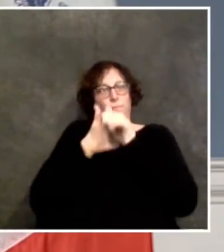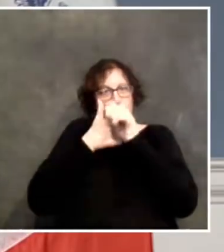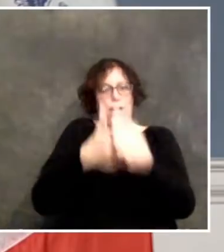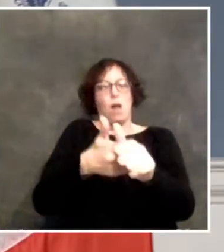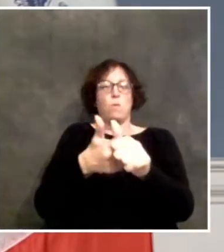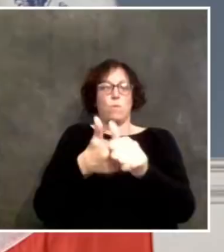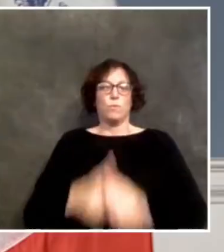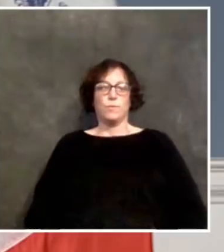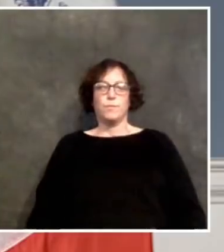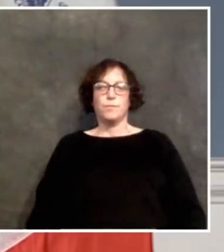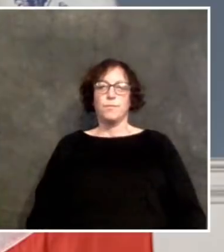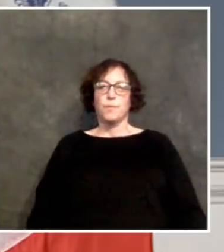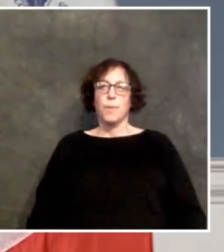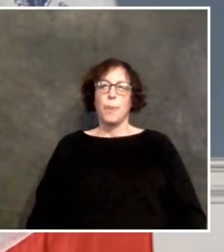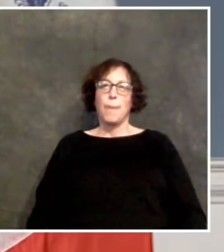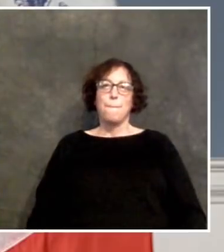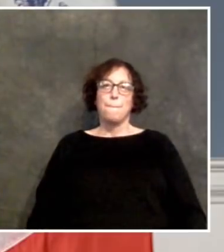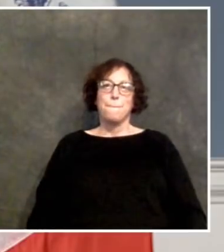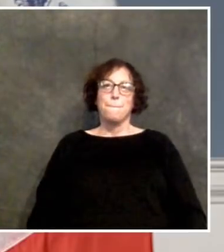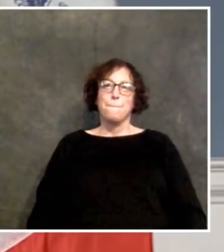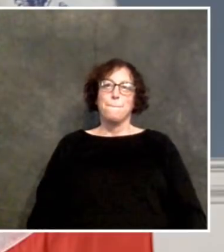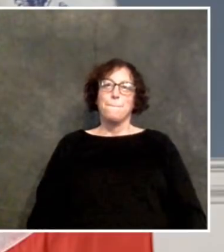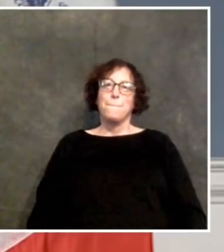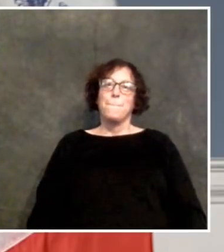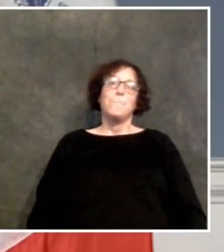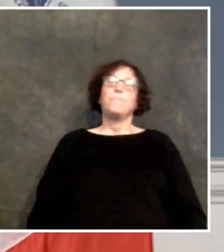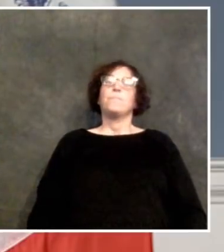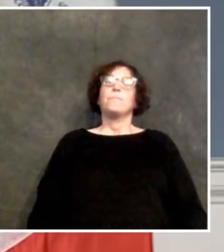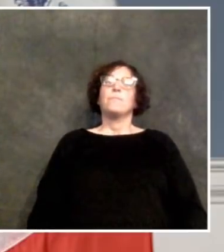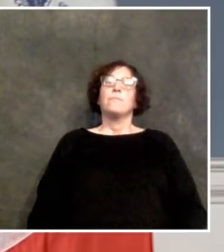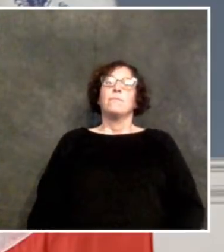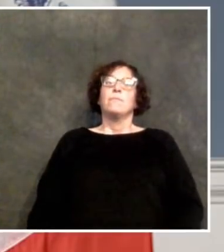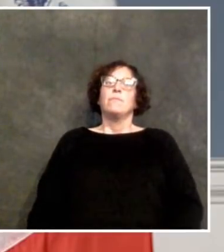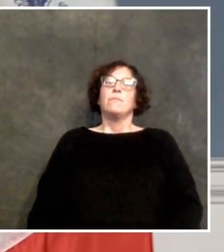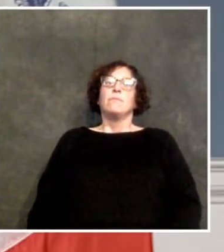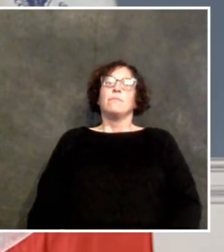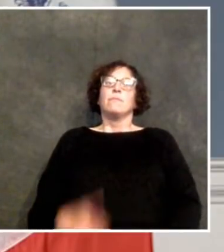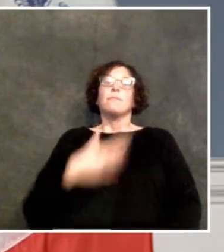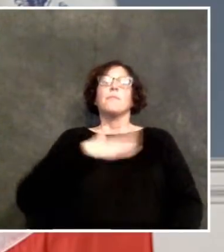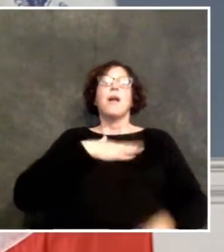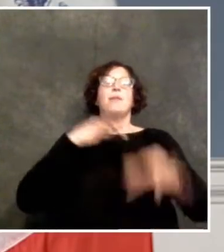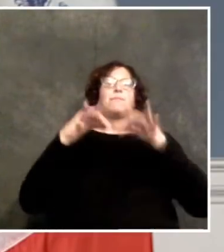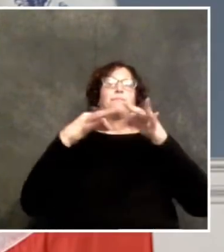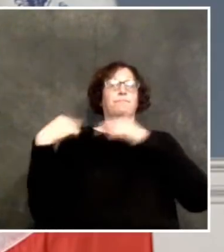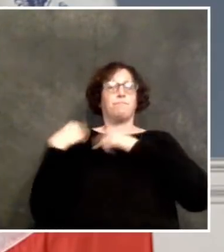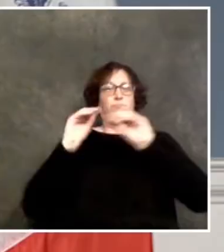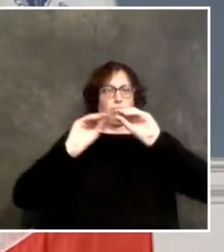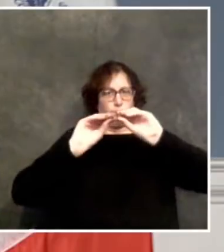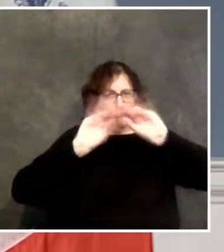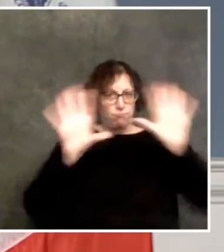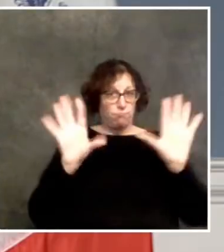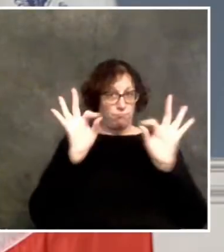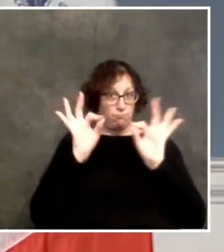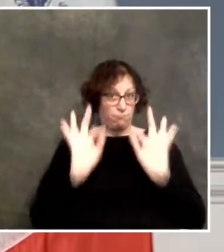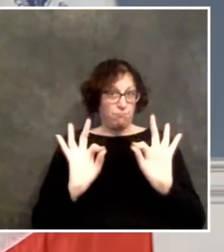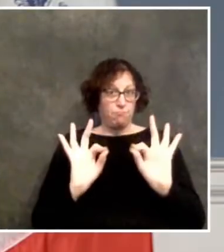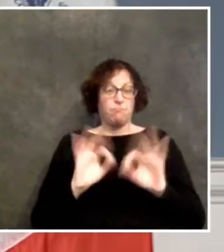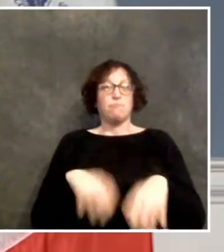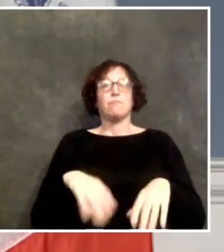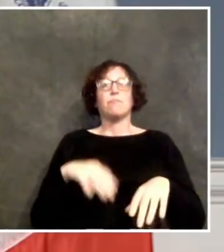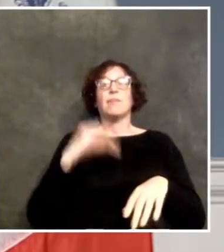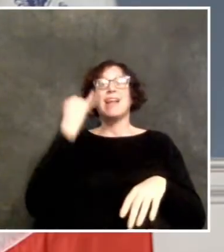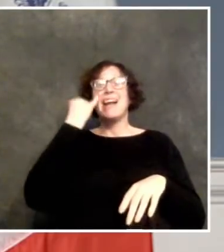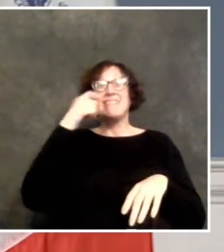everyone's definition, but I think the definition is pretty clear in the end. It's like if you go outside, you go outside for enough time to do your shopping,